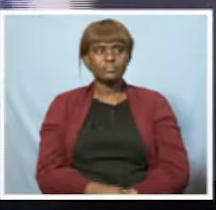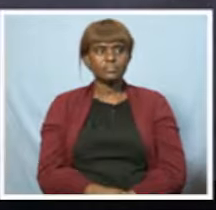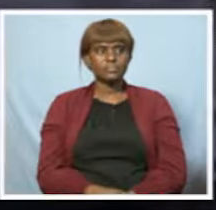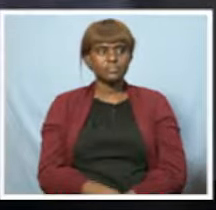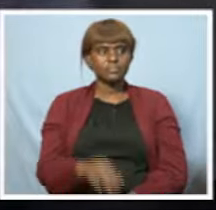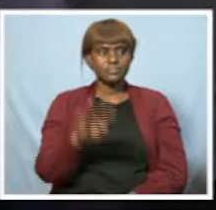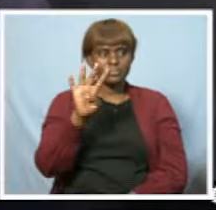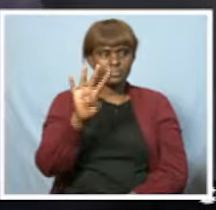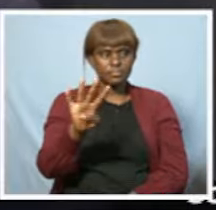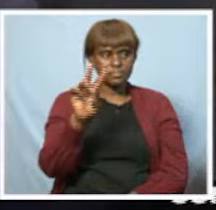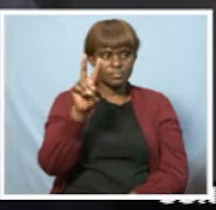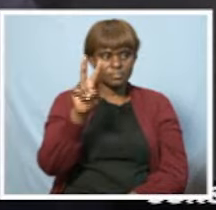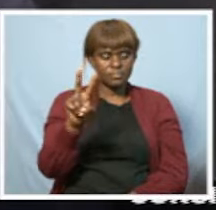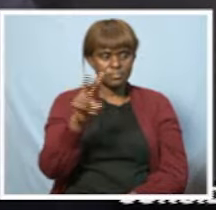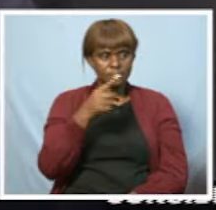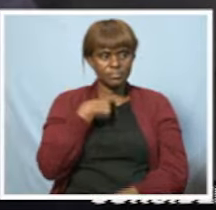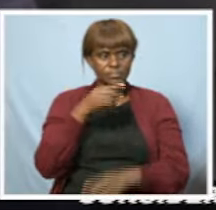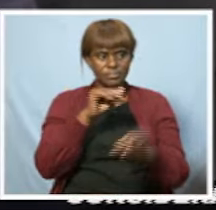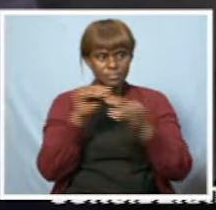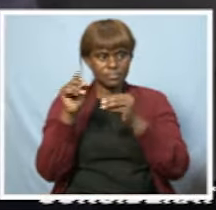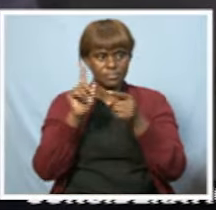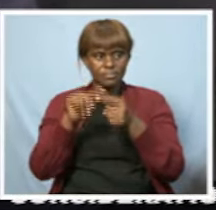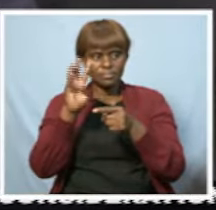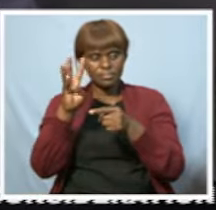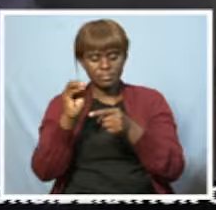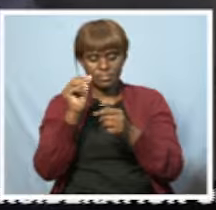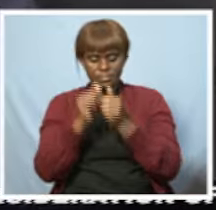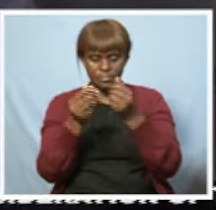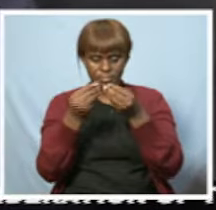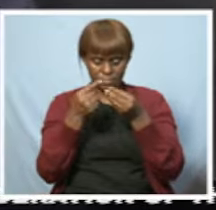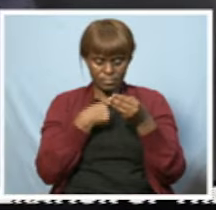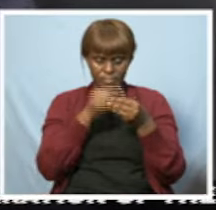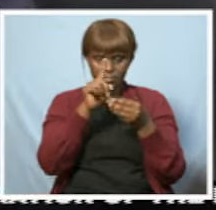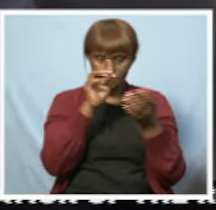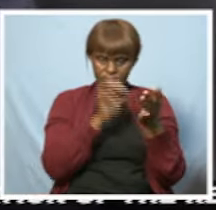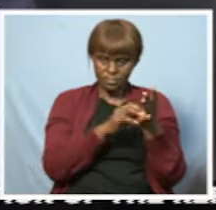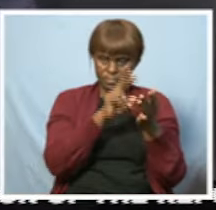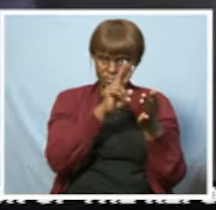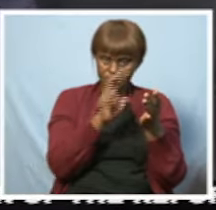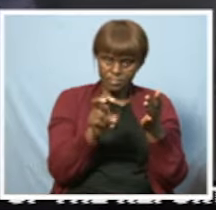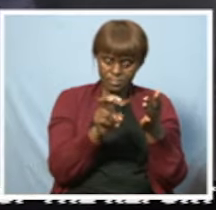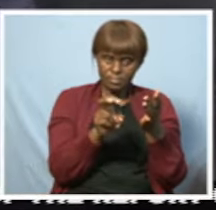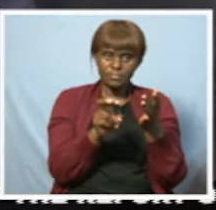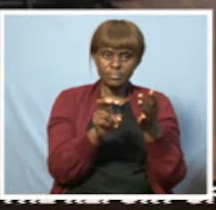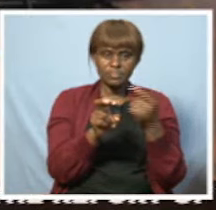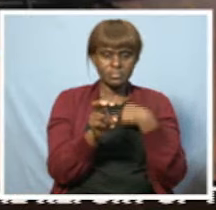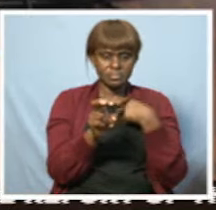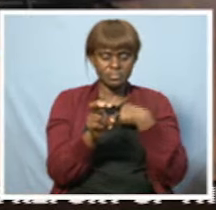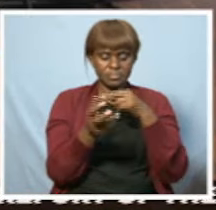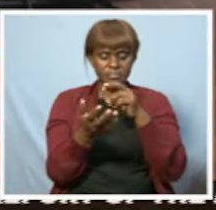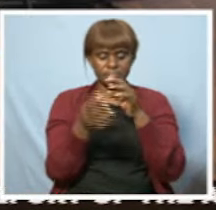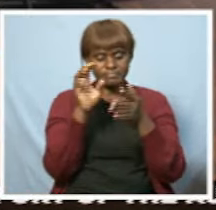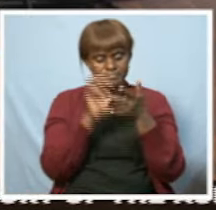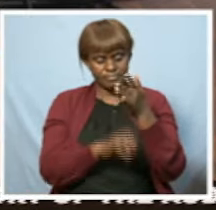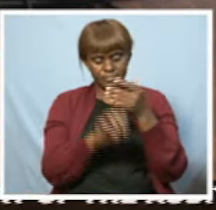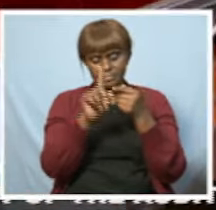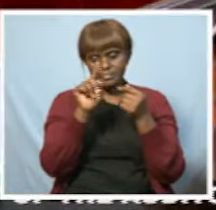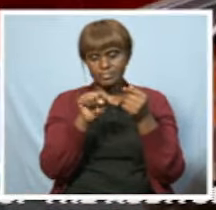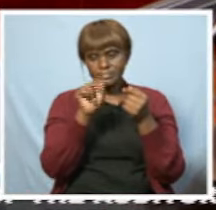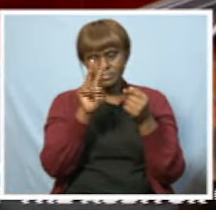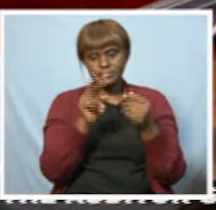40, okay, no, I'd gone to 40, which gave me 1.2. Then I retract the